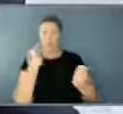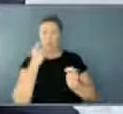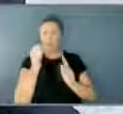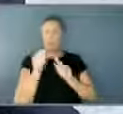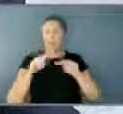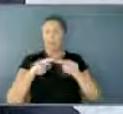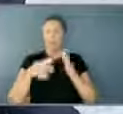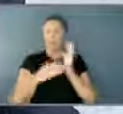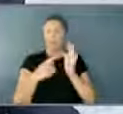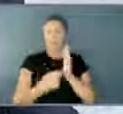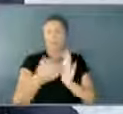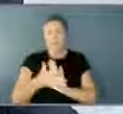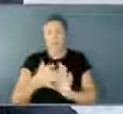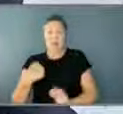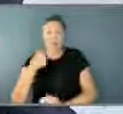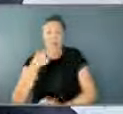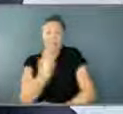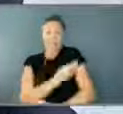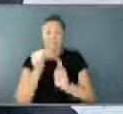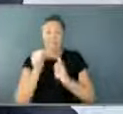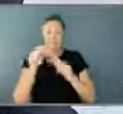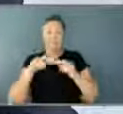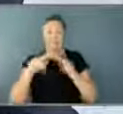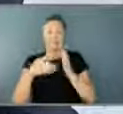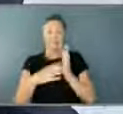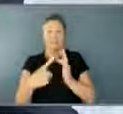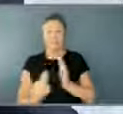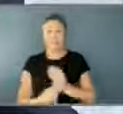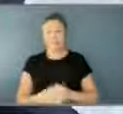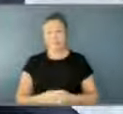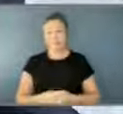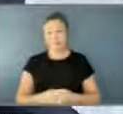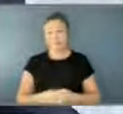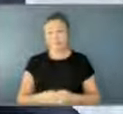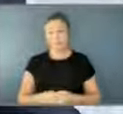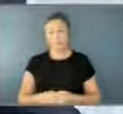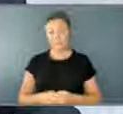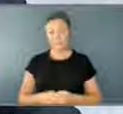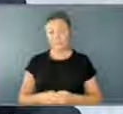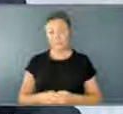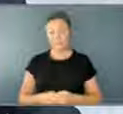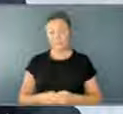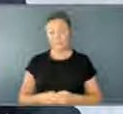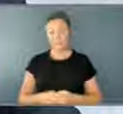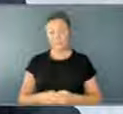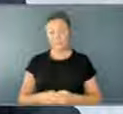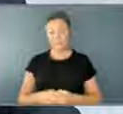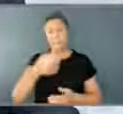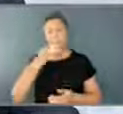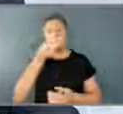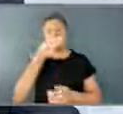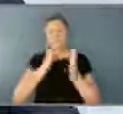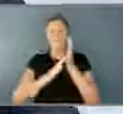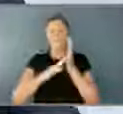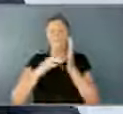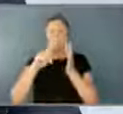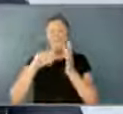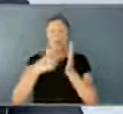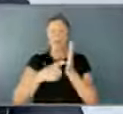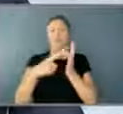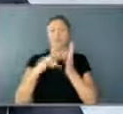Alphabet, Google's parent company. I wonder if you can give us any insights into that conversation. And also, do you support Microsoft's CEO today saying that it's important